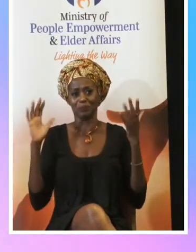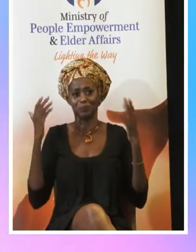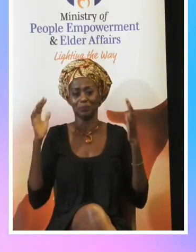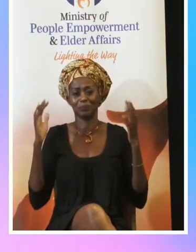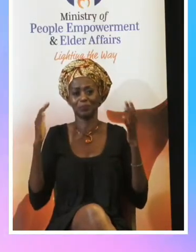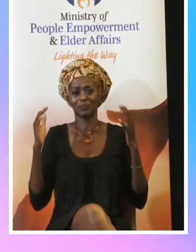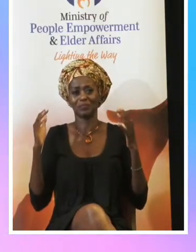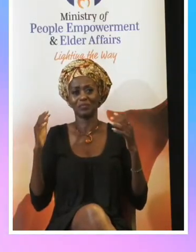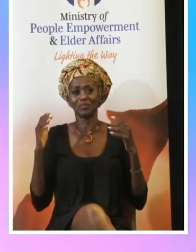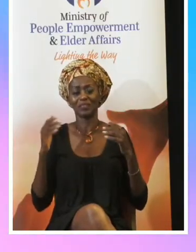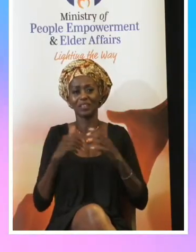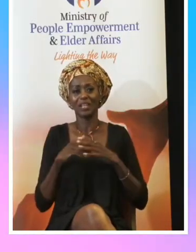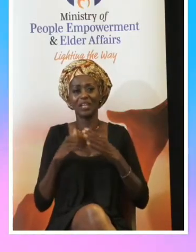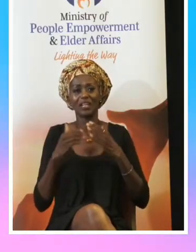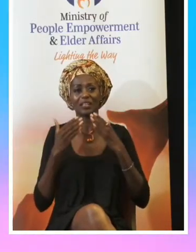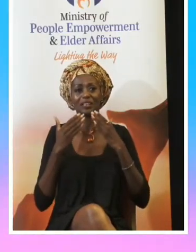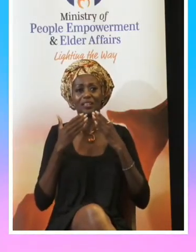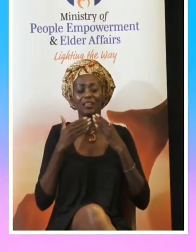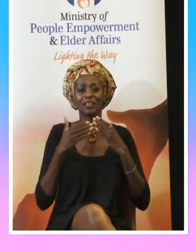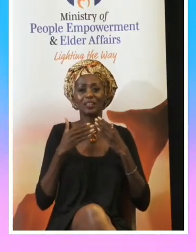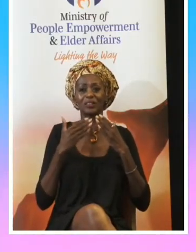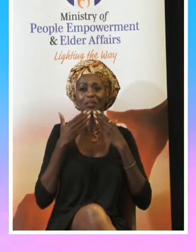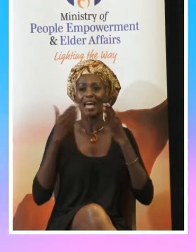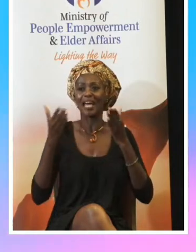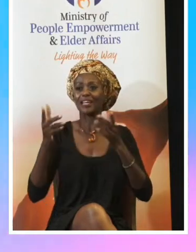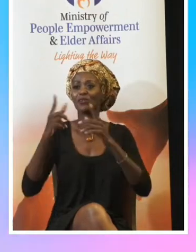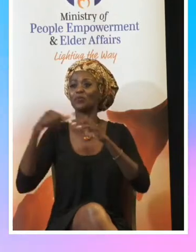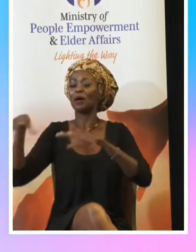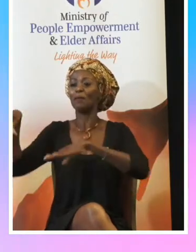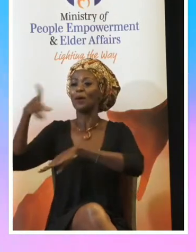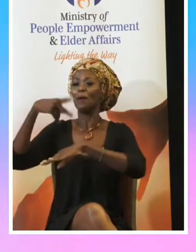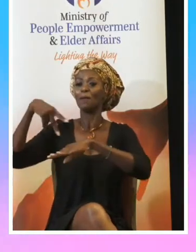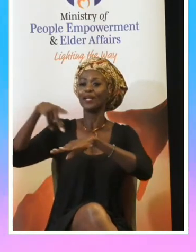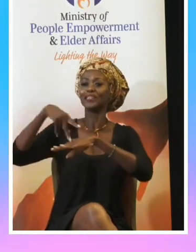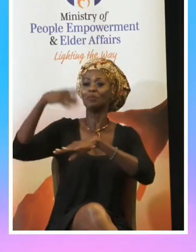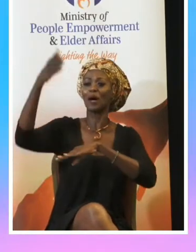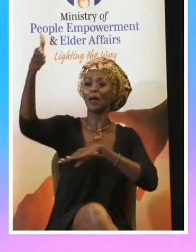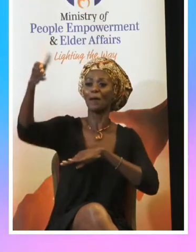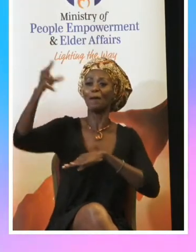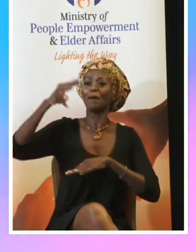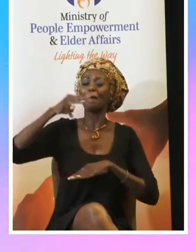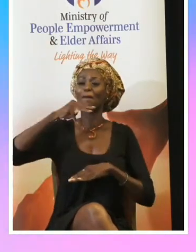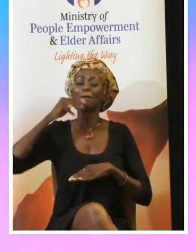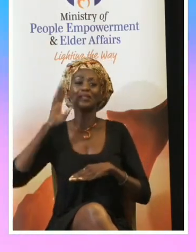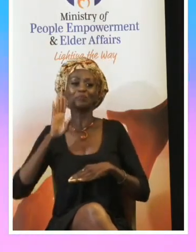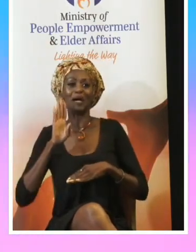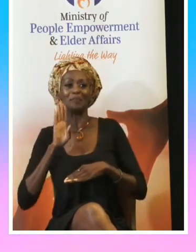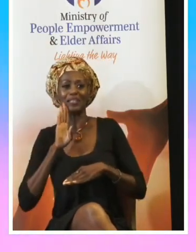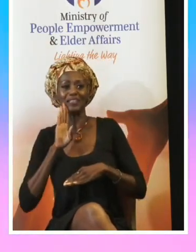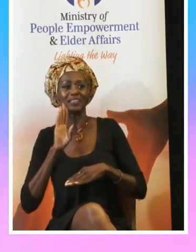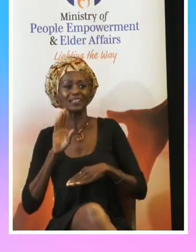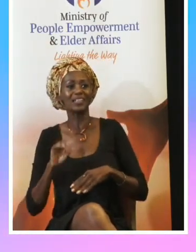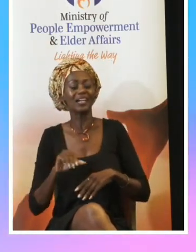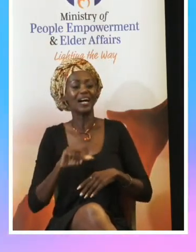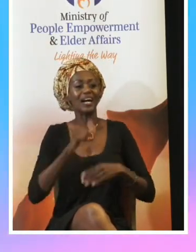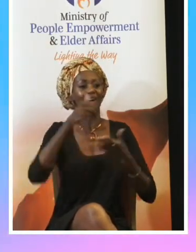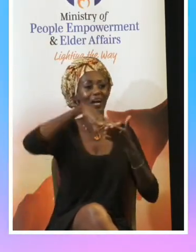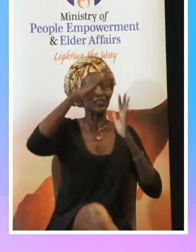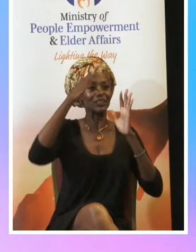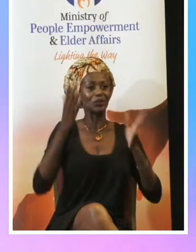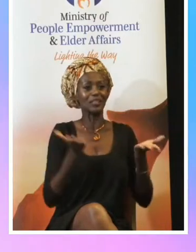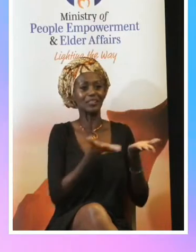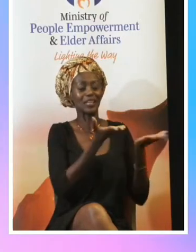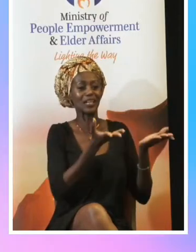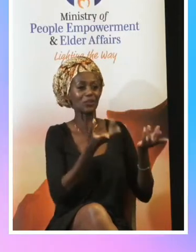So I am giving you a thank you from our principal, Mrs. Baptiste, and our fellow students here who came here today to watch and listen